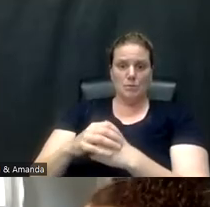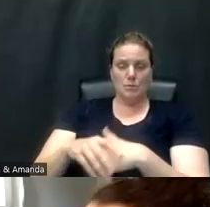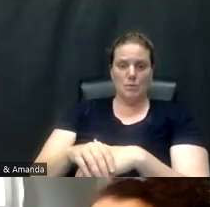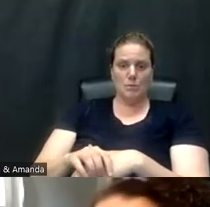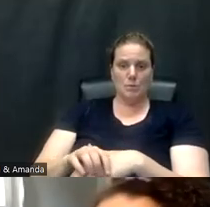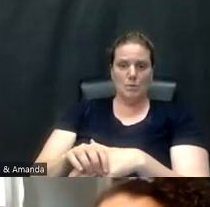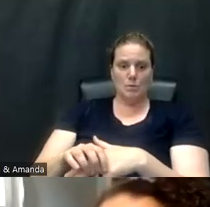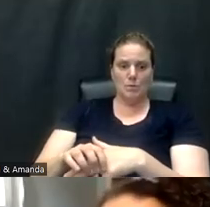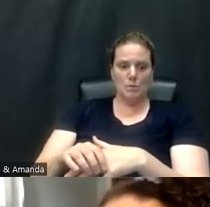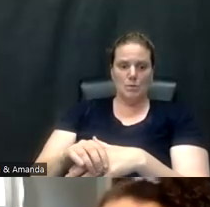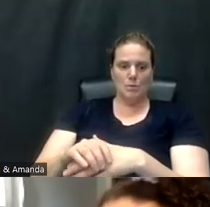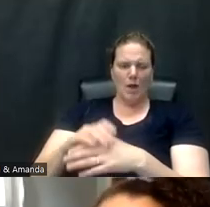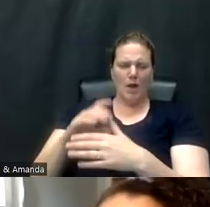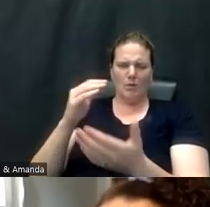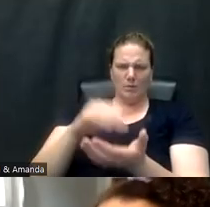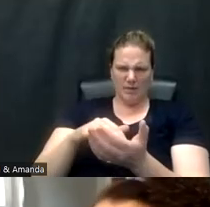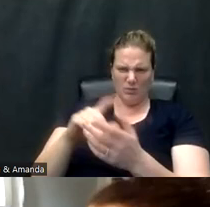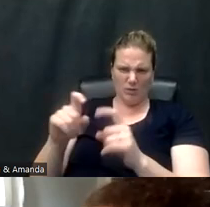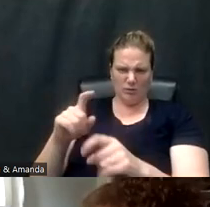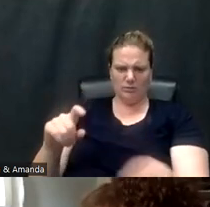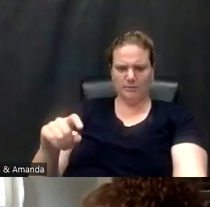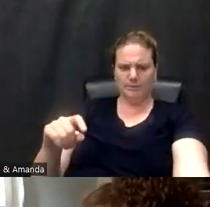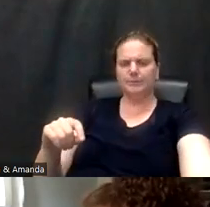This, I will repeat the questions.